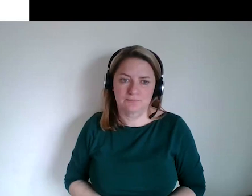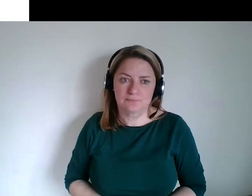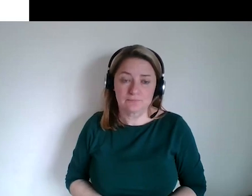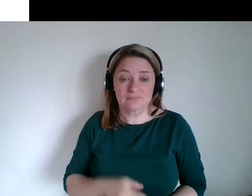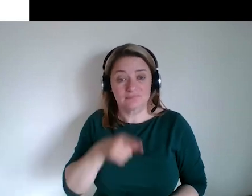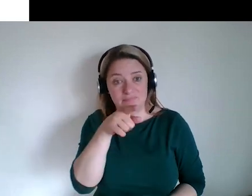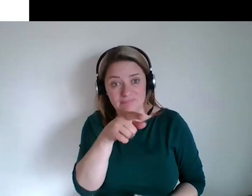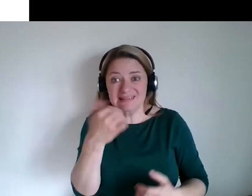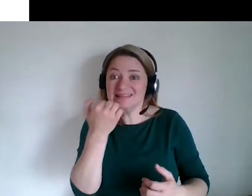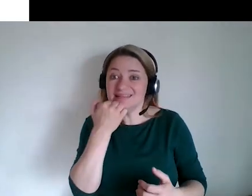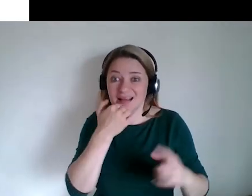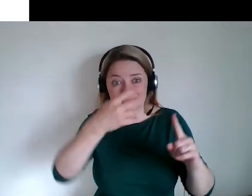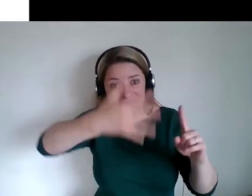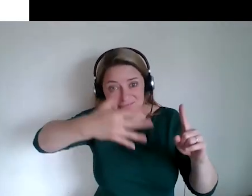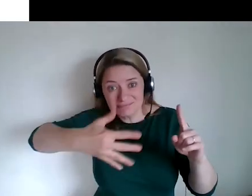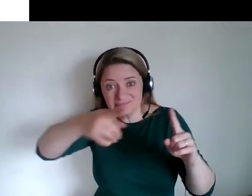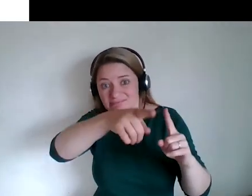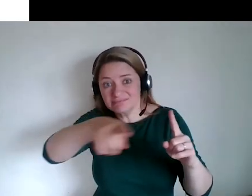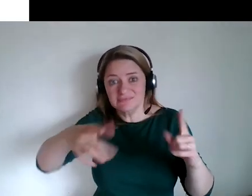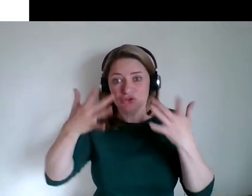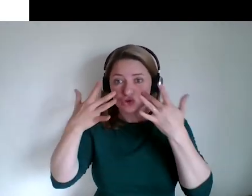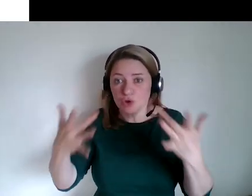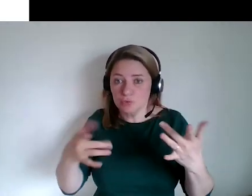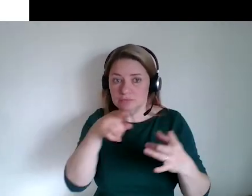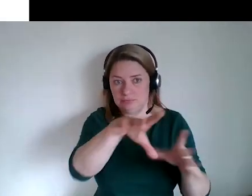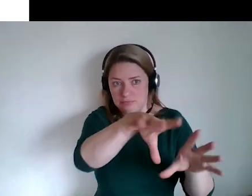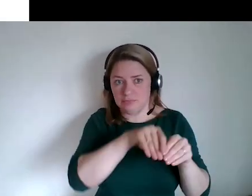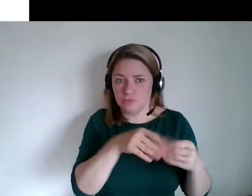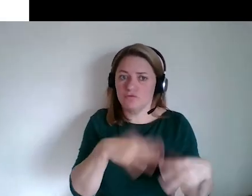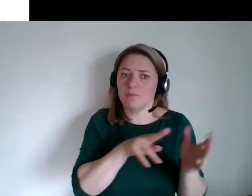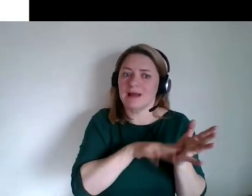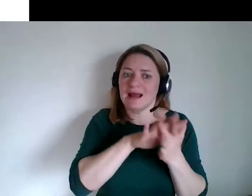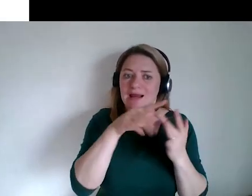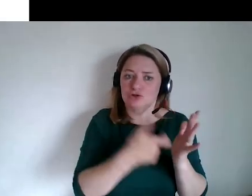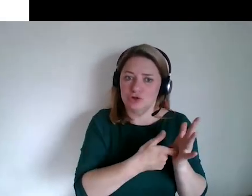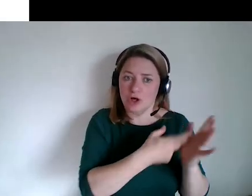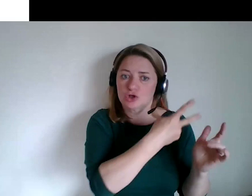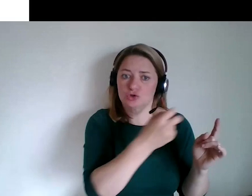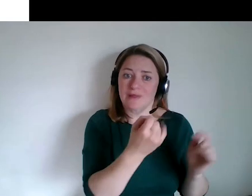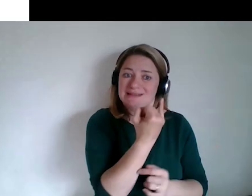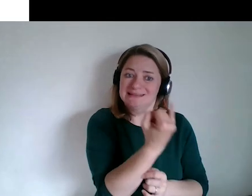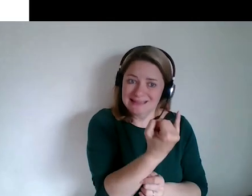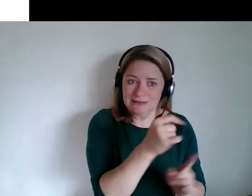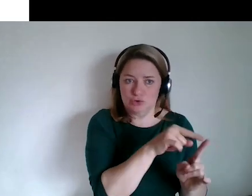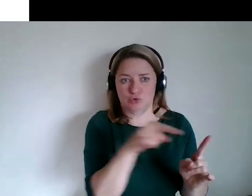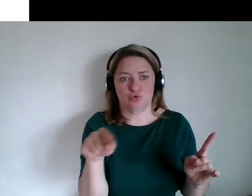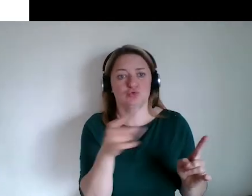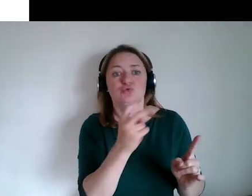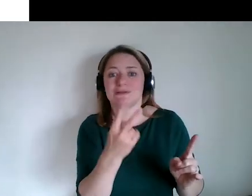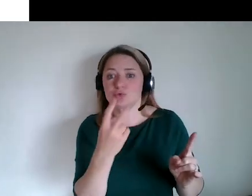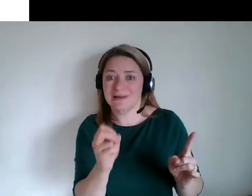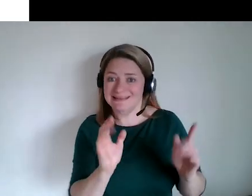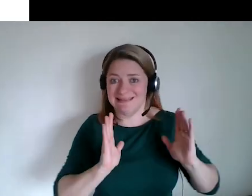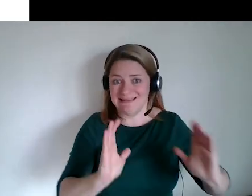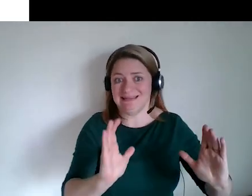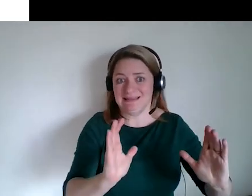These data illustrate that point. So the data are taken from NIHR between 2006 and 2020, and the current data are